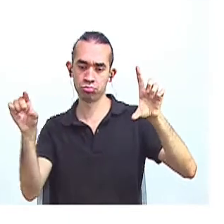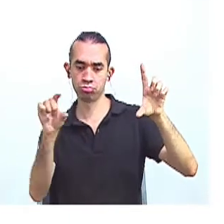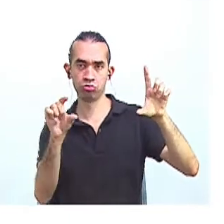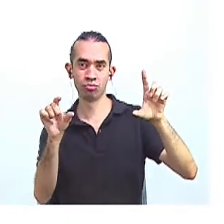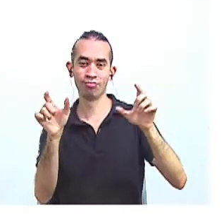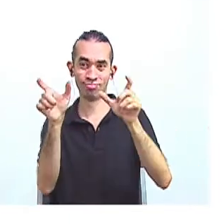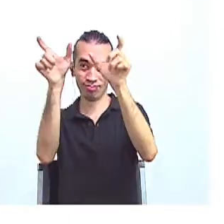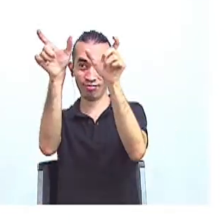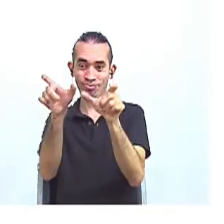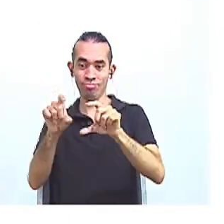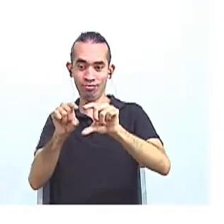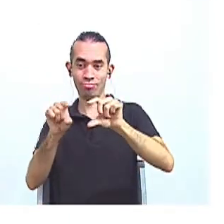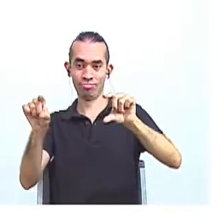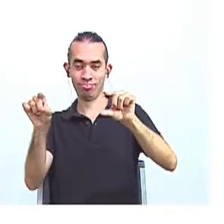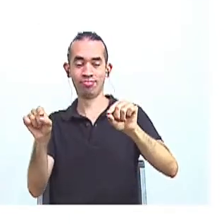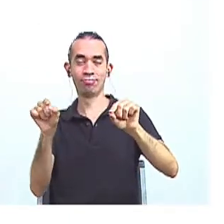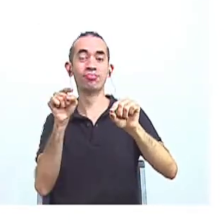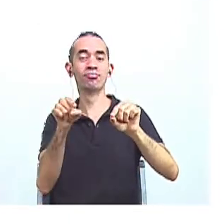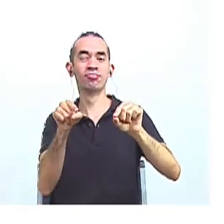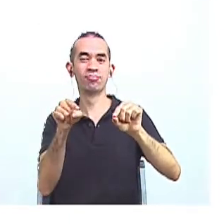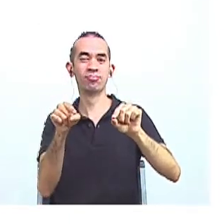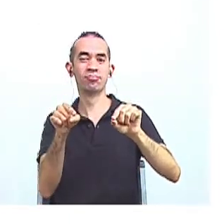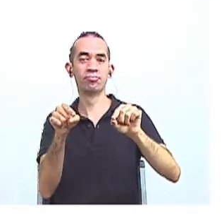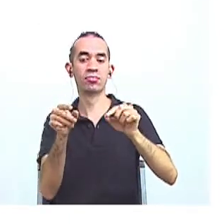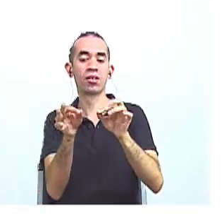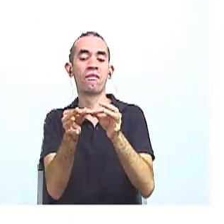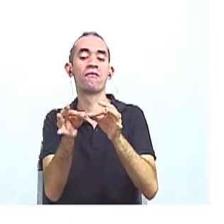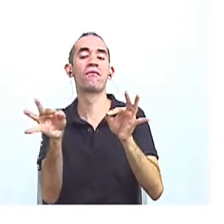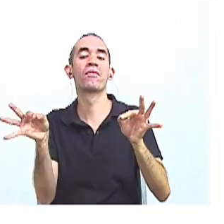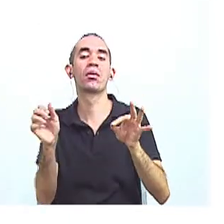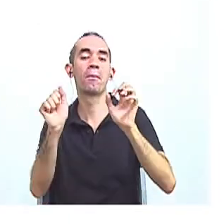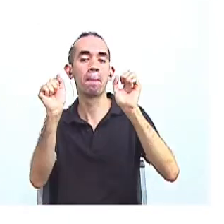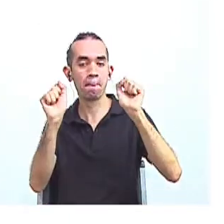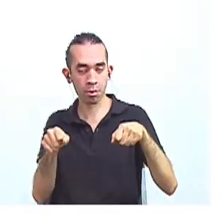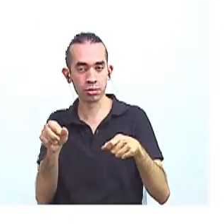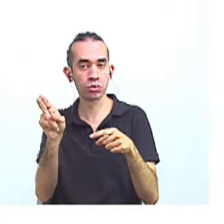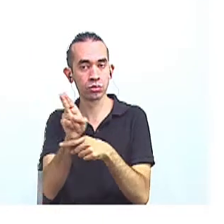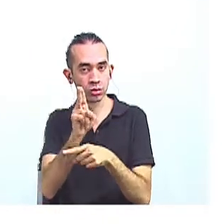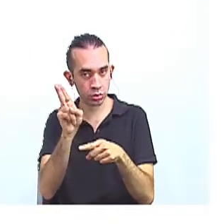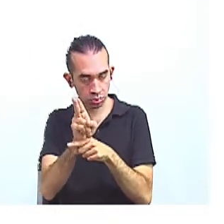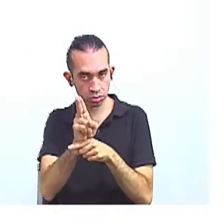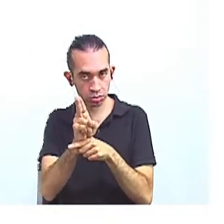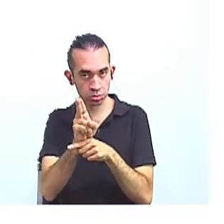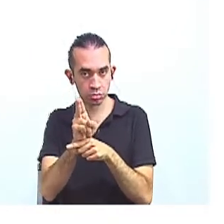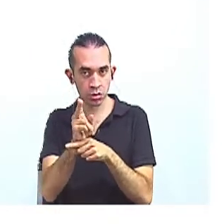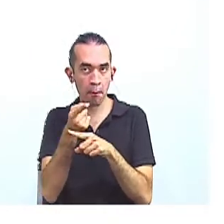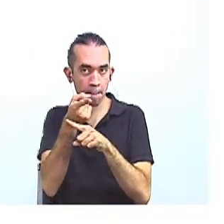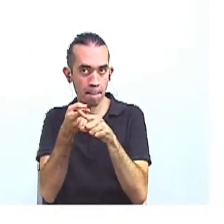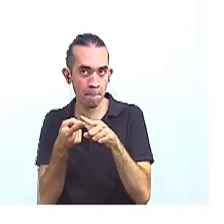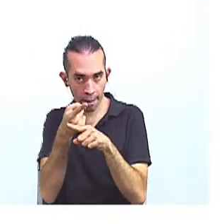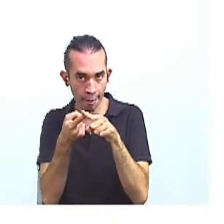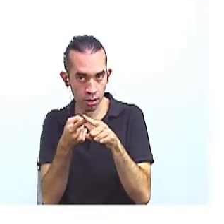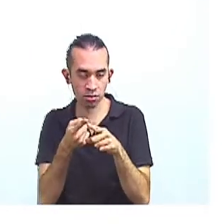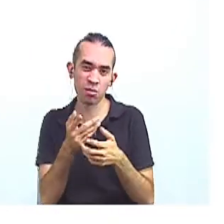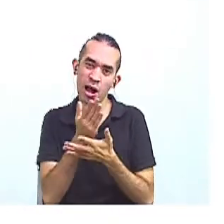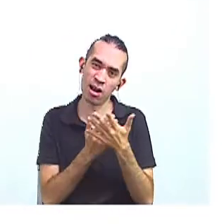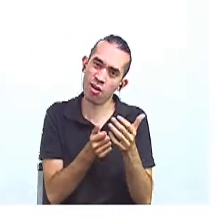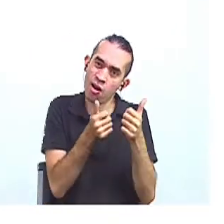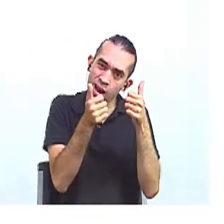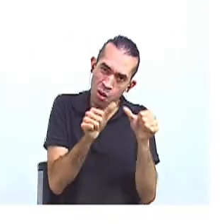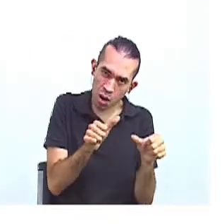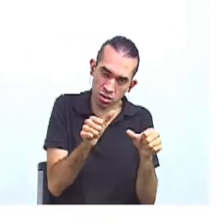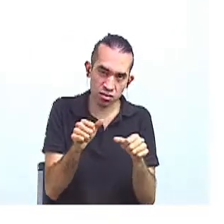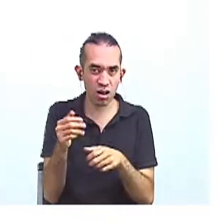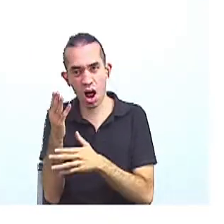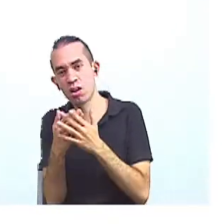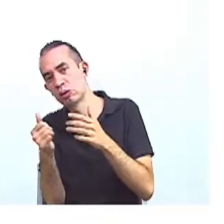and disagreeing. You're going to see one phrase you can actually use when you are in between. You agree somehow, but you